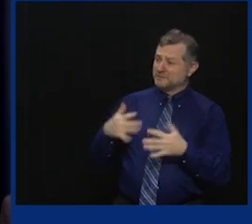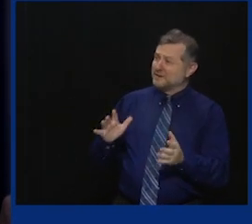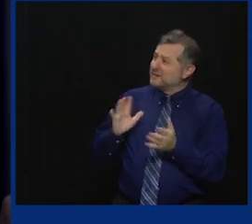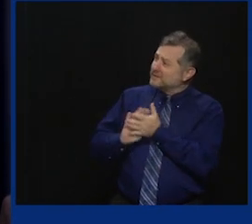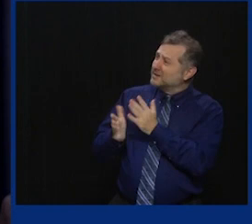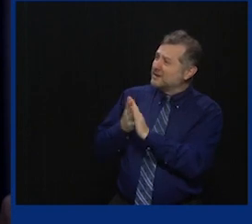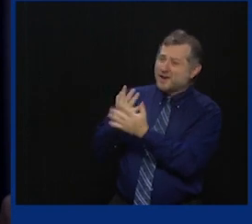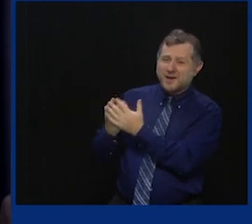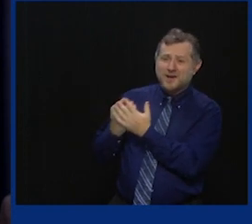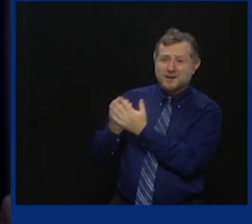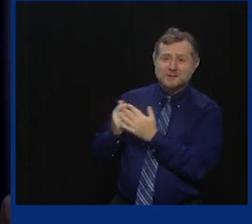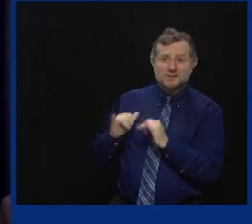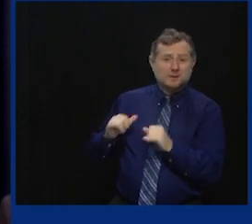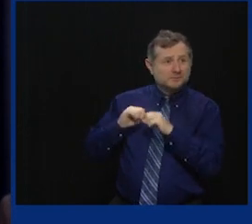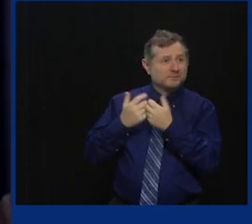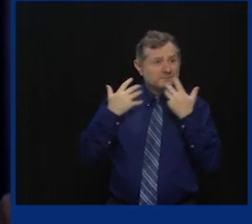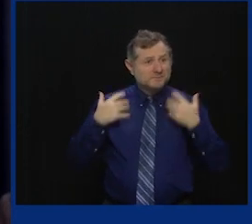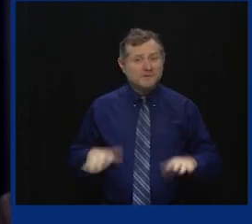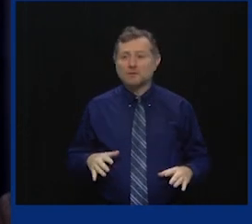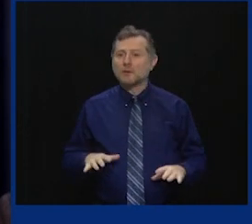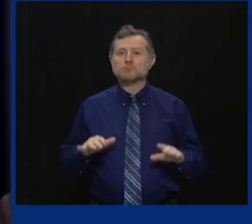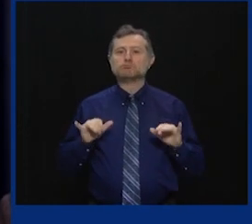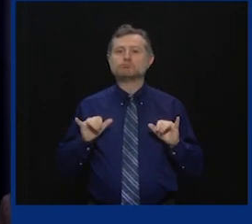society. This stops today,